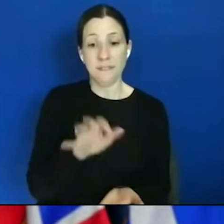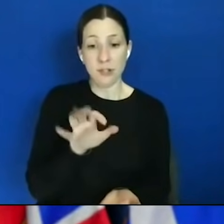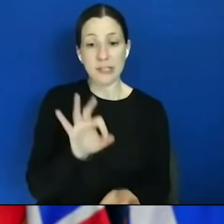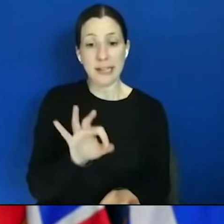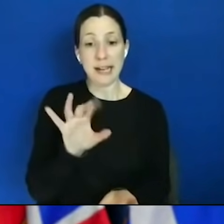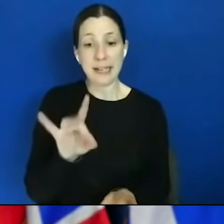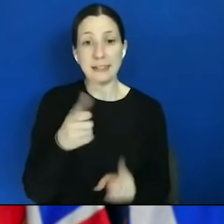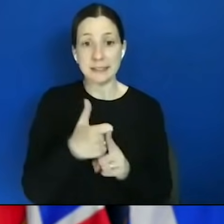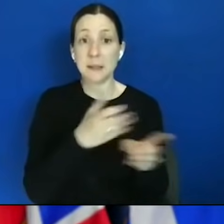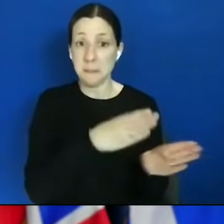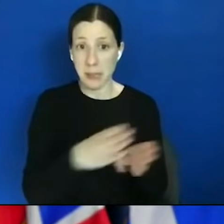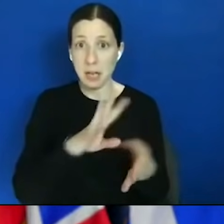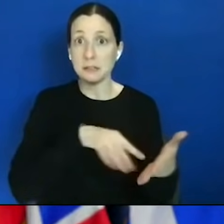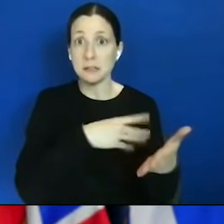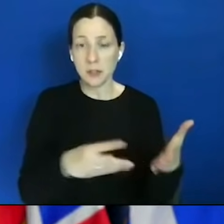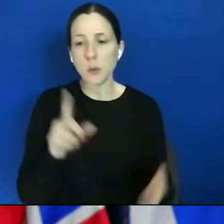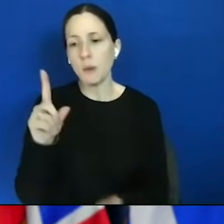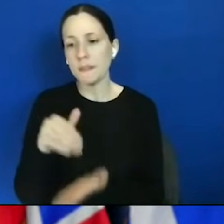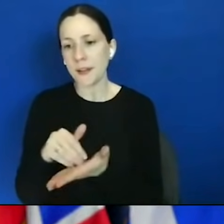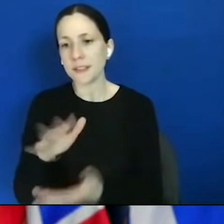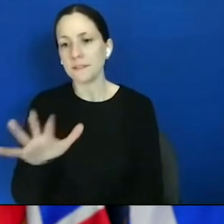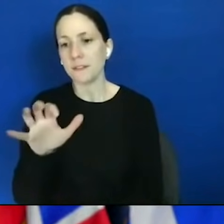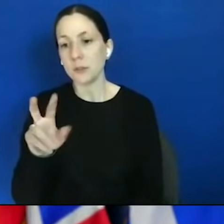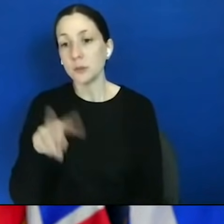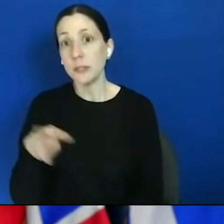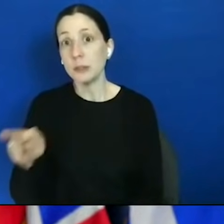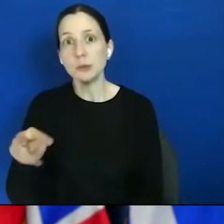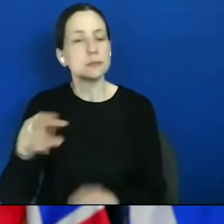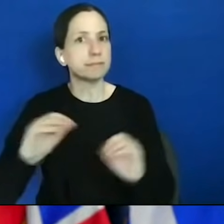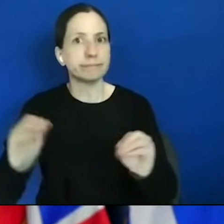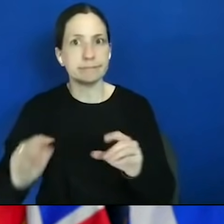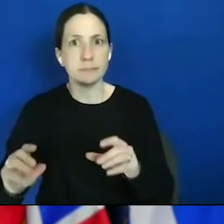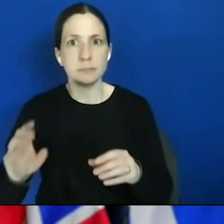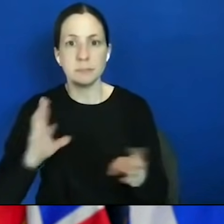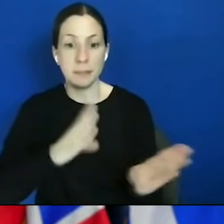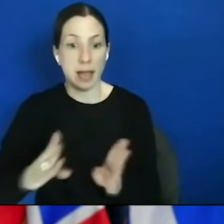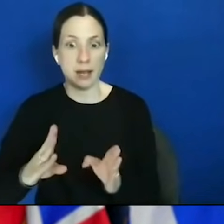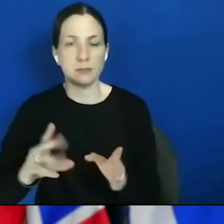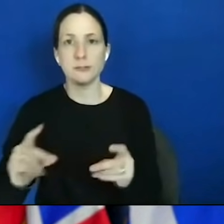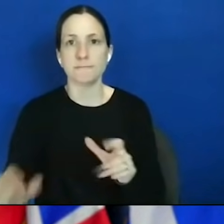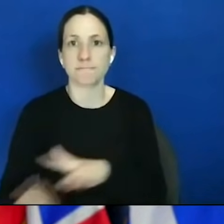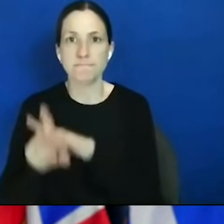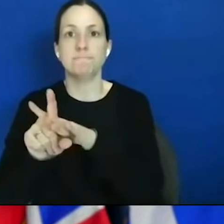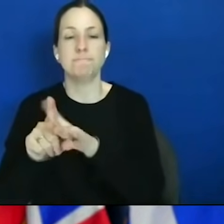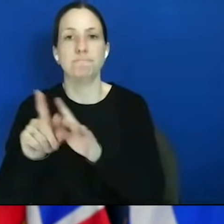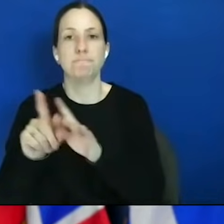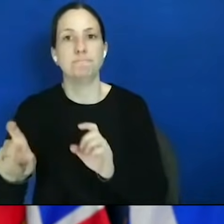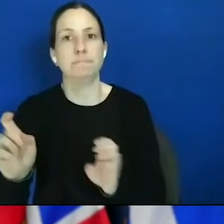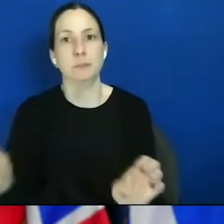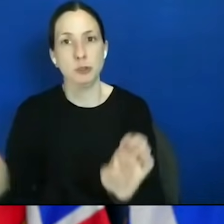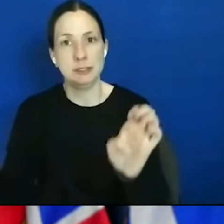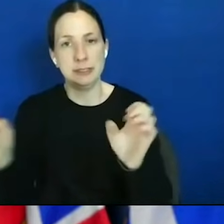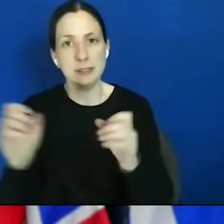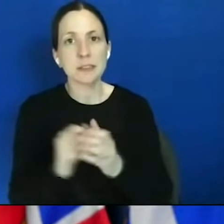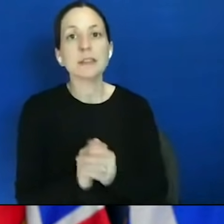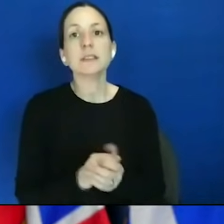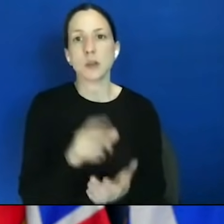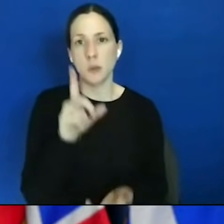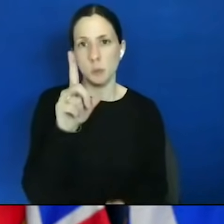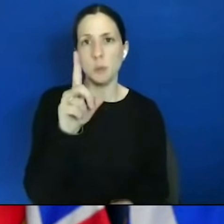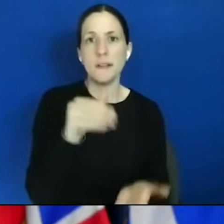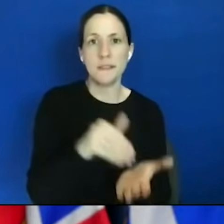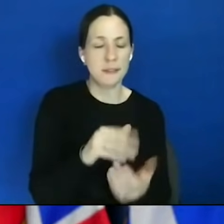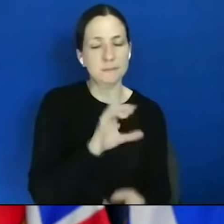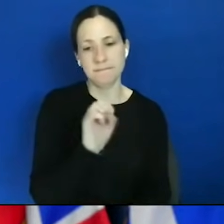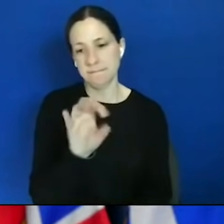scheduled surgeries and 1,522 were unscheduled surgeries. By health authorities, that's 1,860